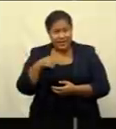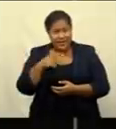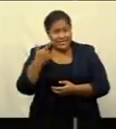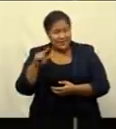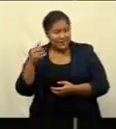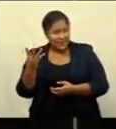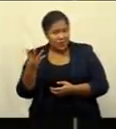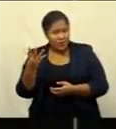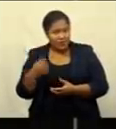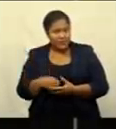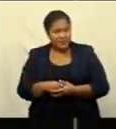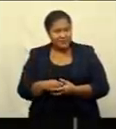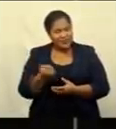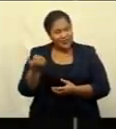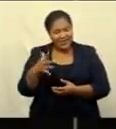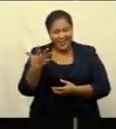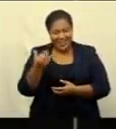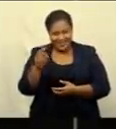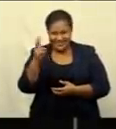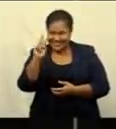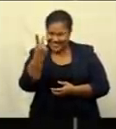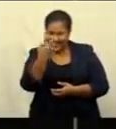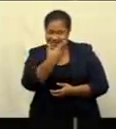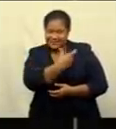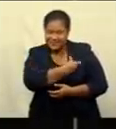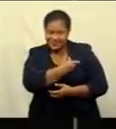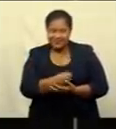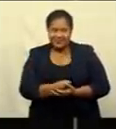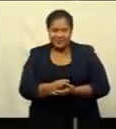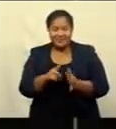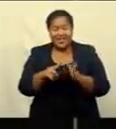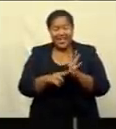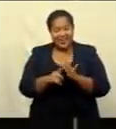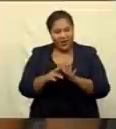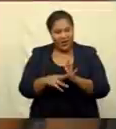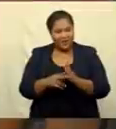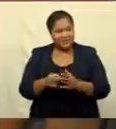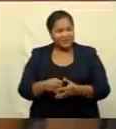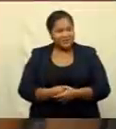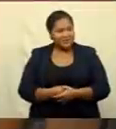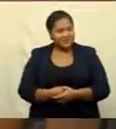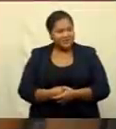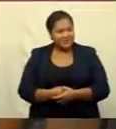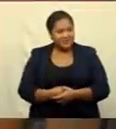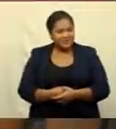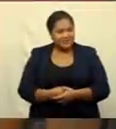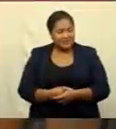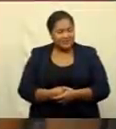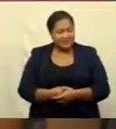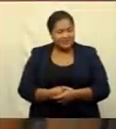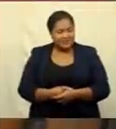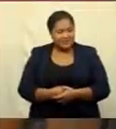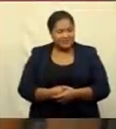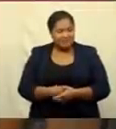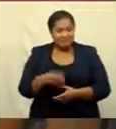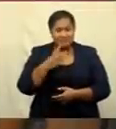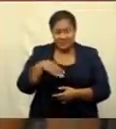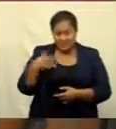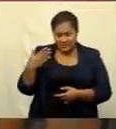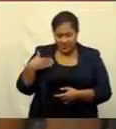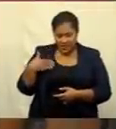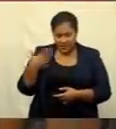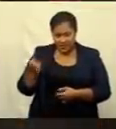5,774 have gotten their second dose. Eleanor Turangaivu has more. The Ministry of